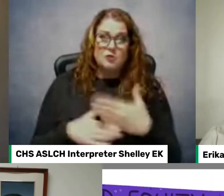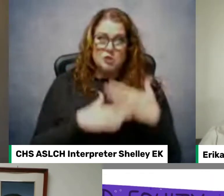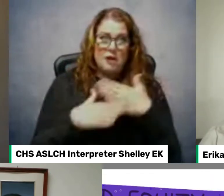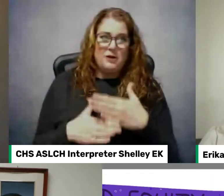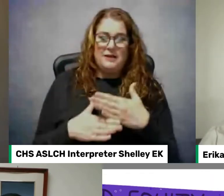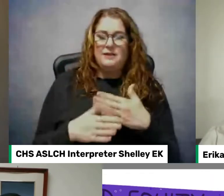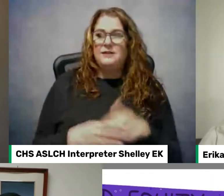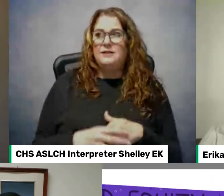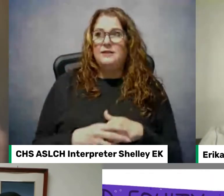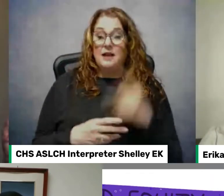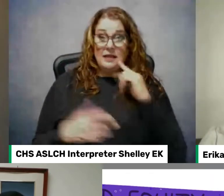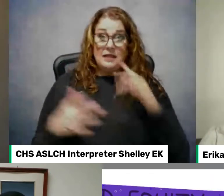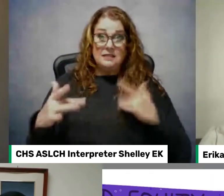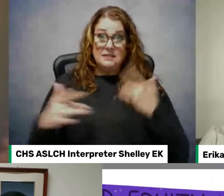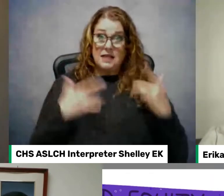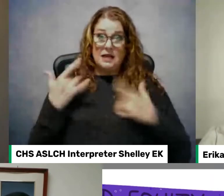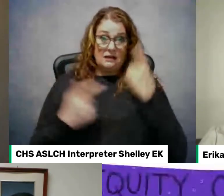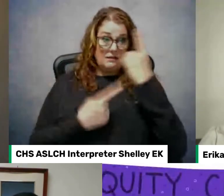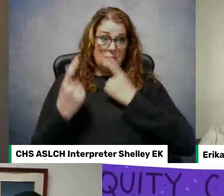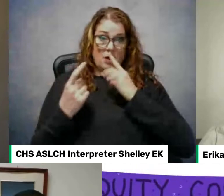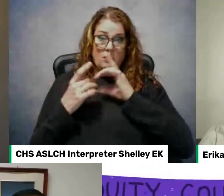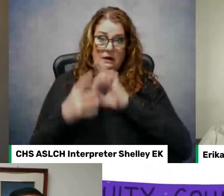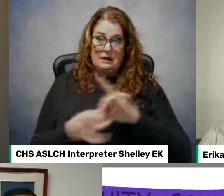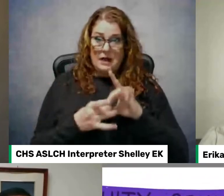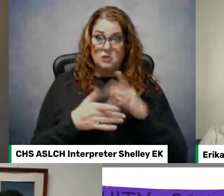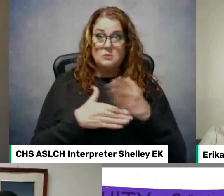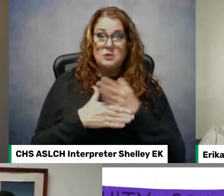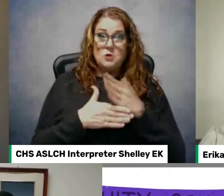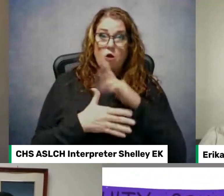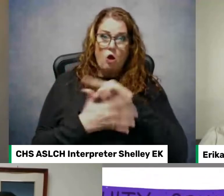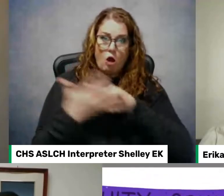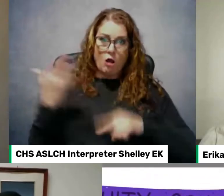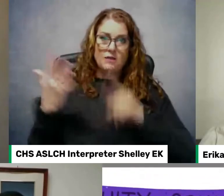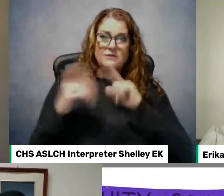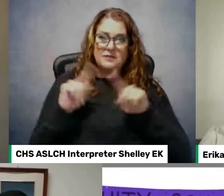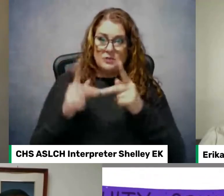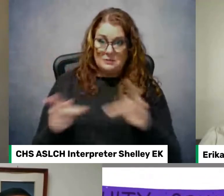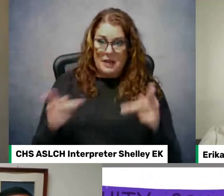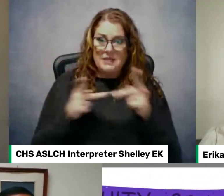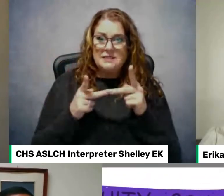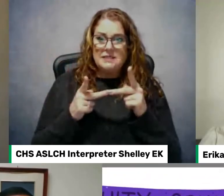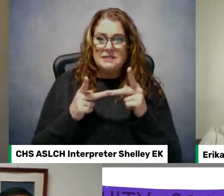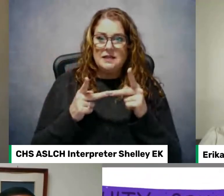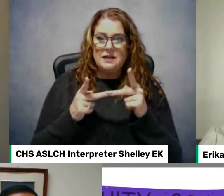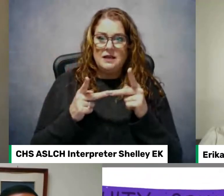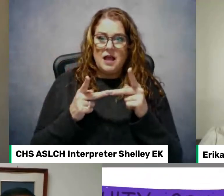think what's exciting is thinking about the connections between all of those spaces, and that